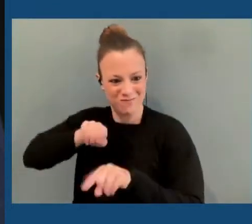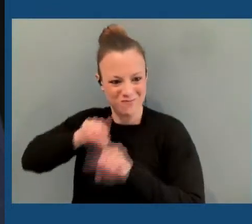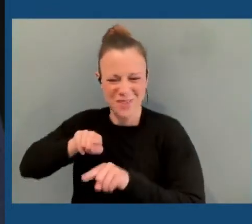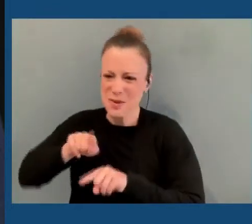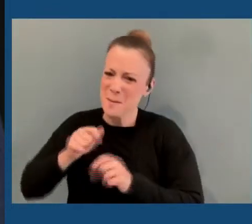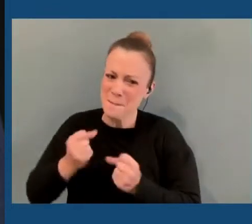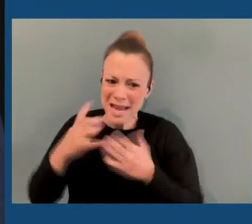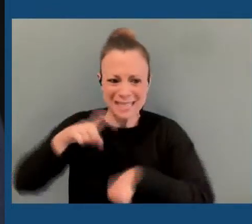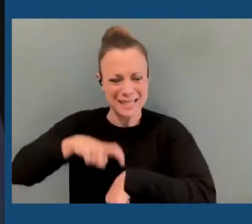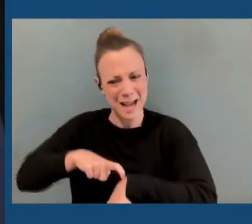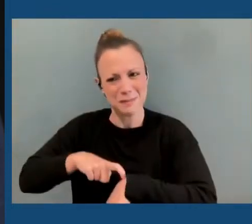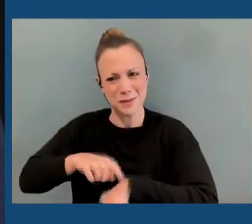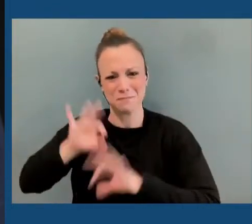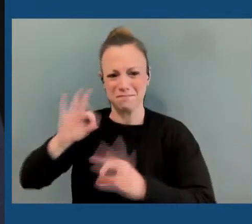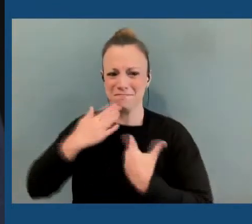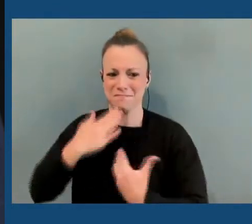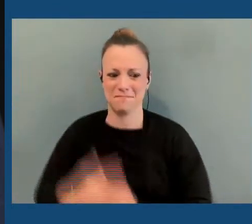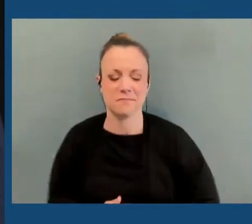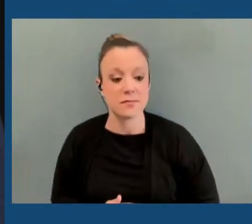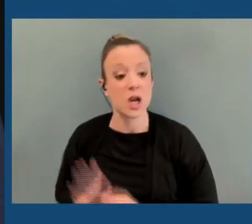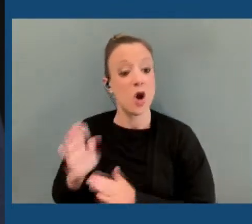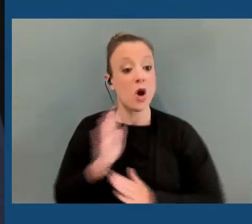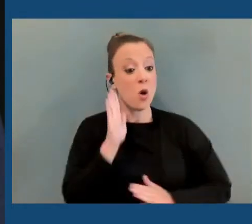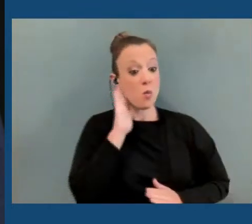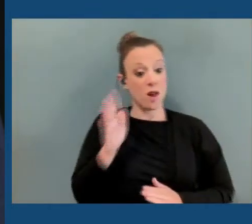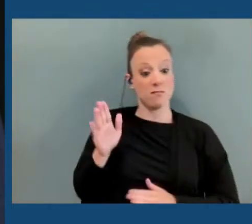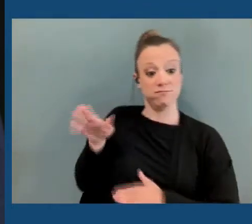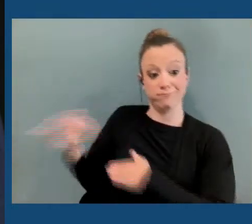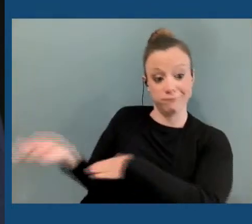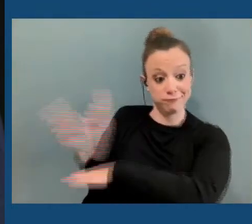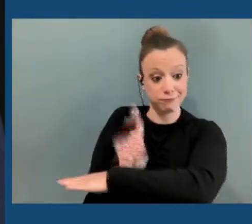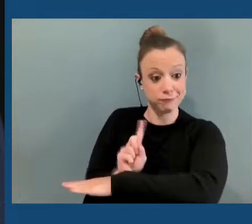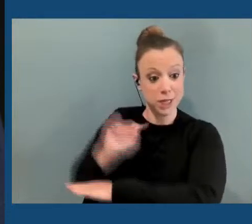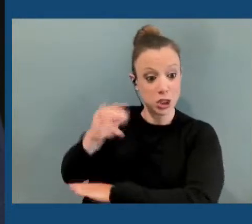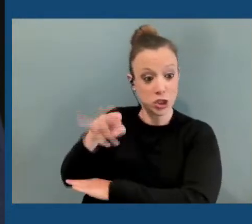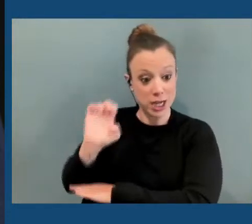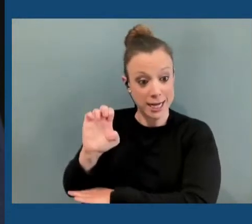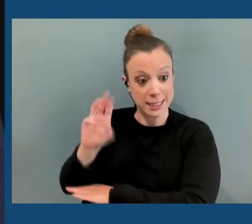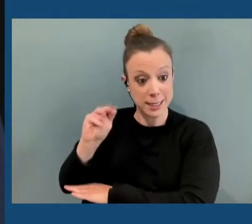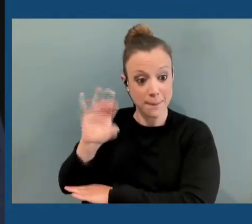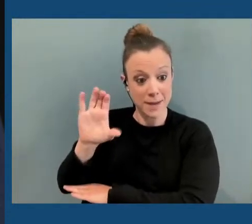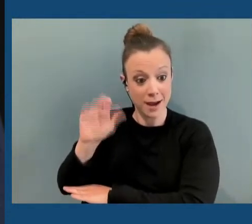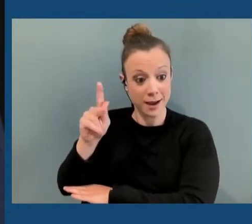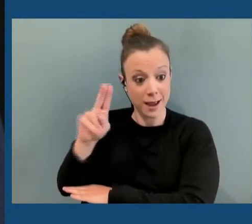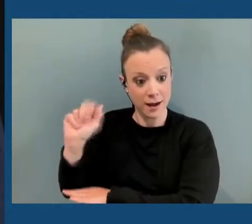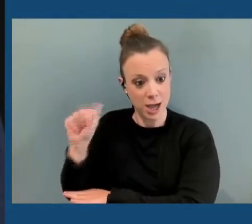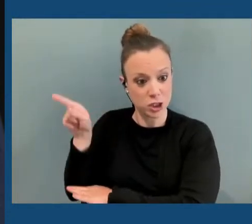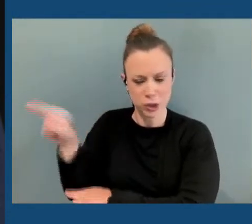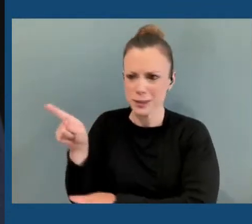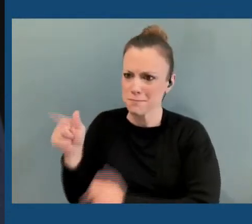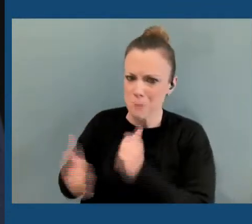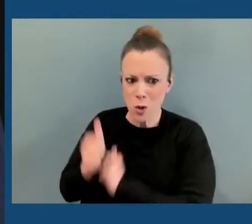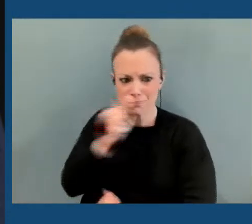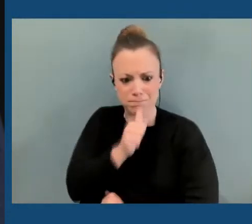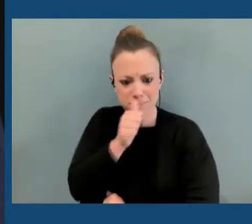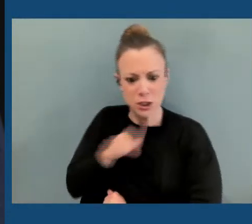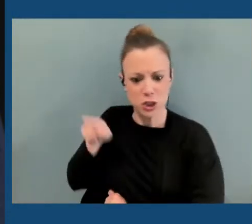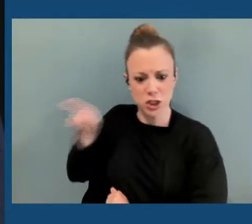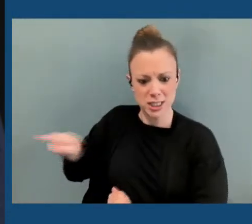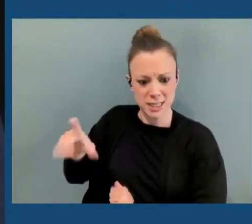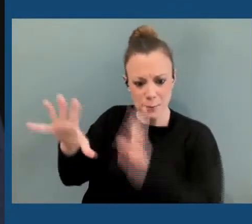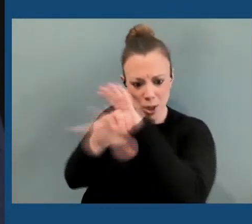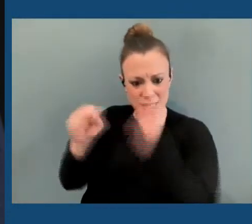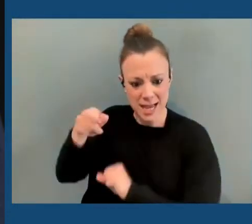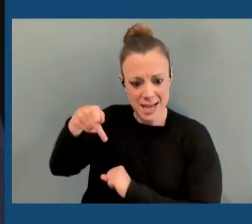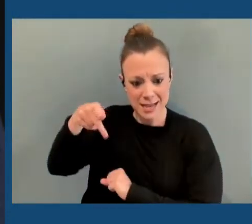You're going to hear from Janice McKenna, probably the most patient person in the world, the president of the Tipperary Hill Association. Let's give her a